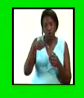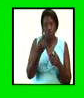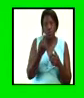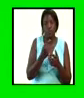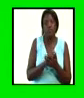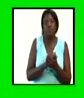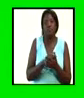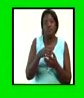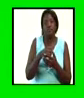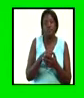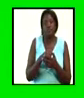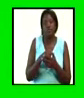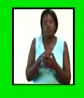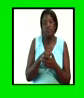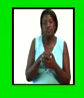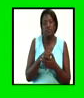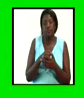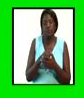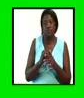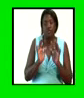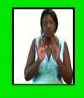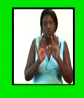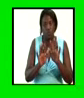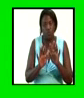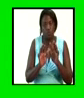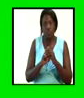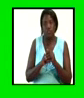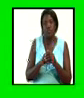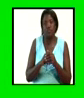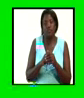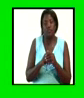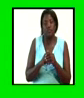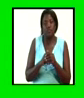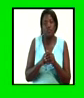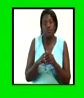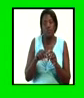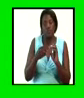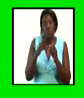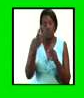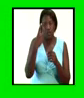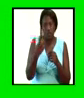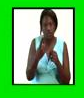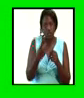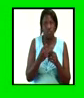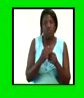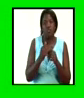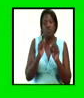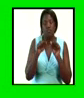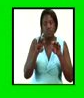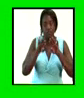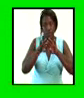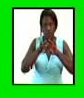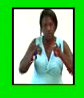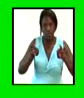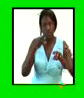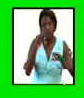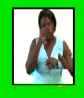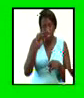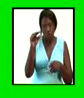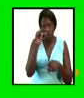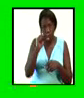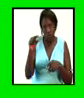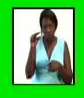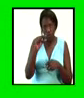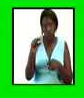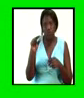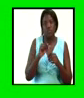Third, commas, which cause us to pause. 1. We use commas to separate words or phrases in